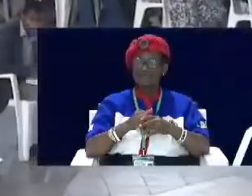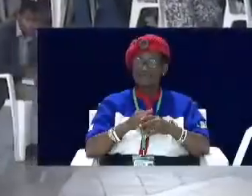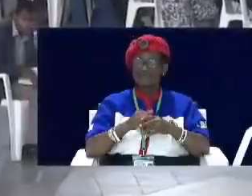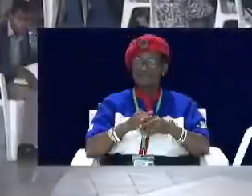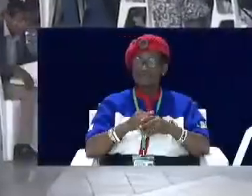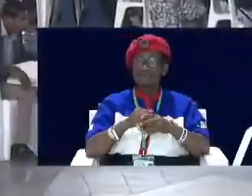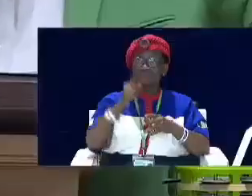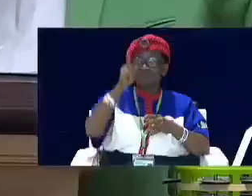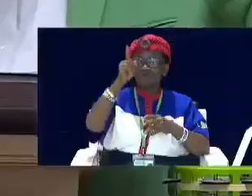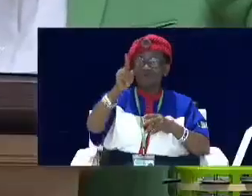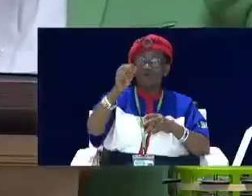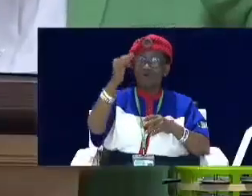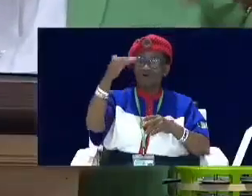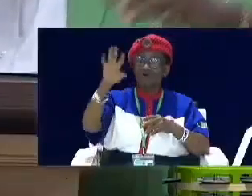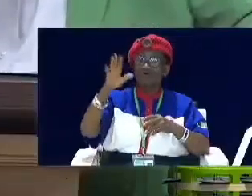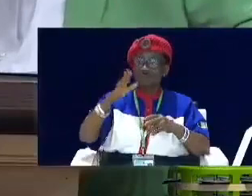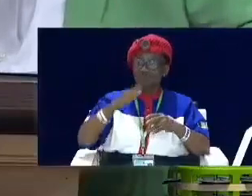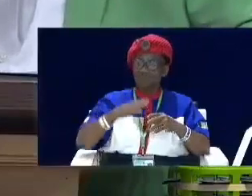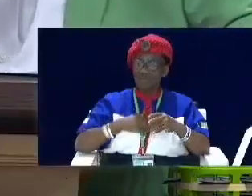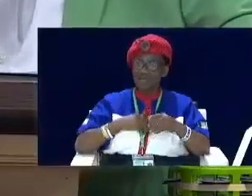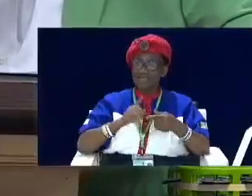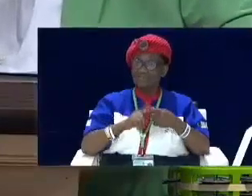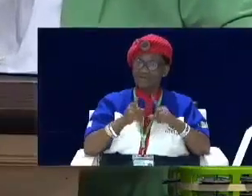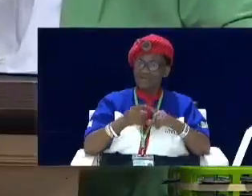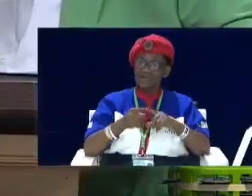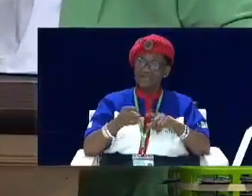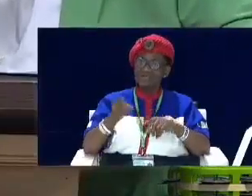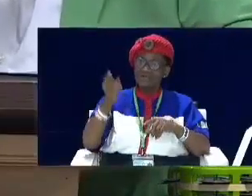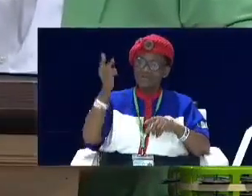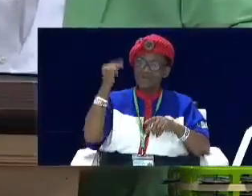One of my colleagues was speaking.